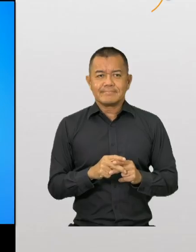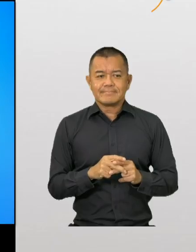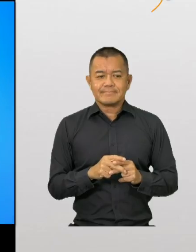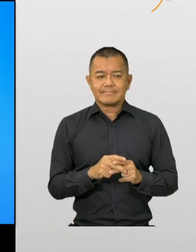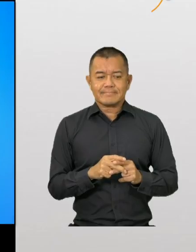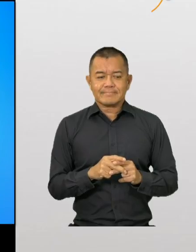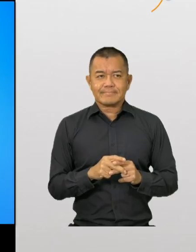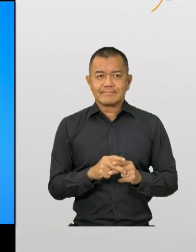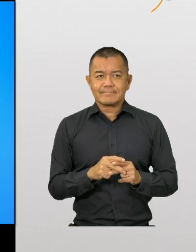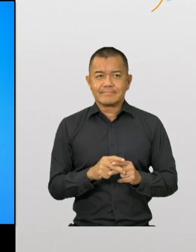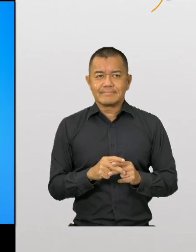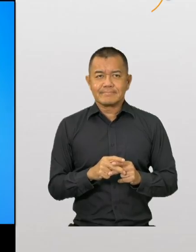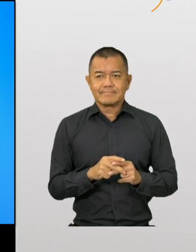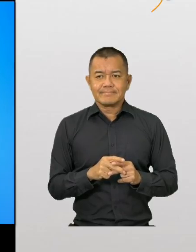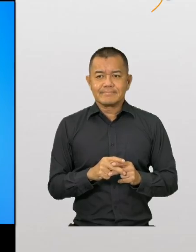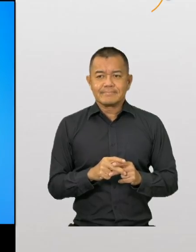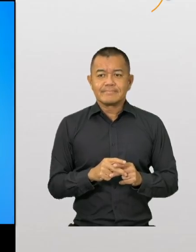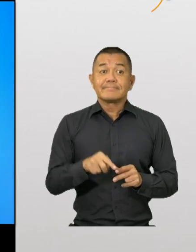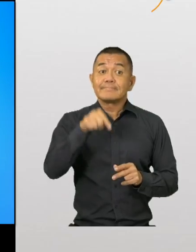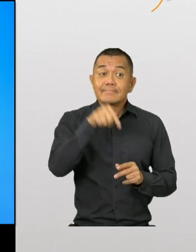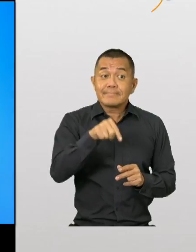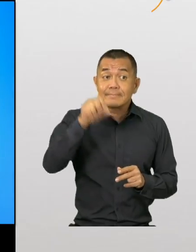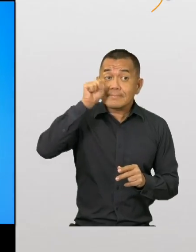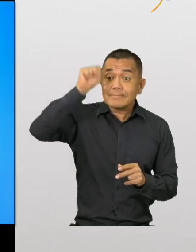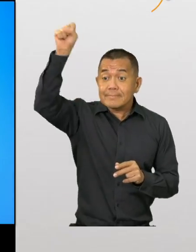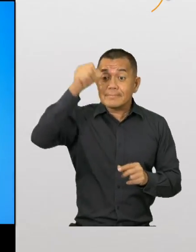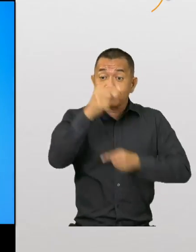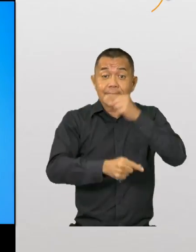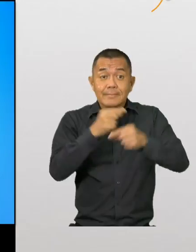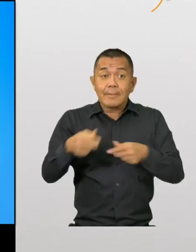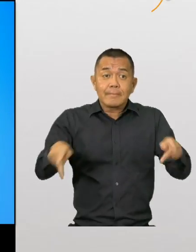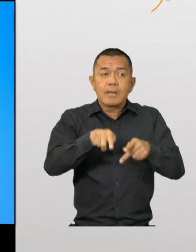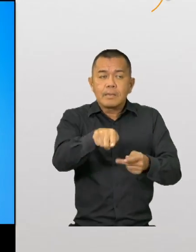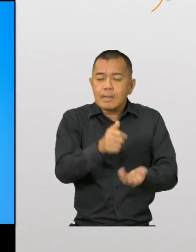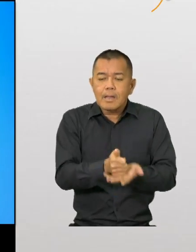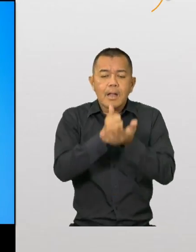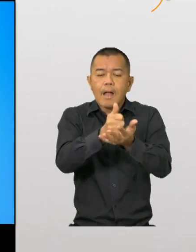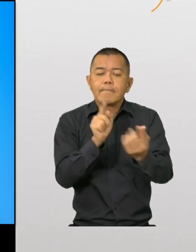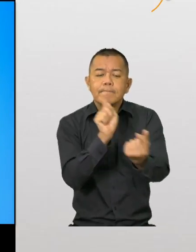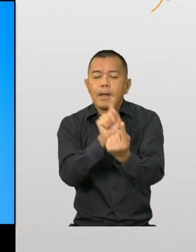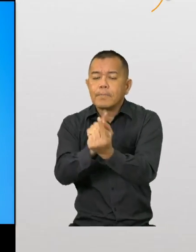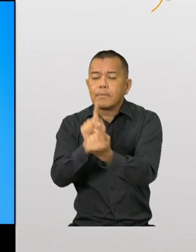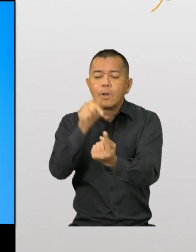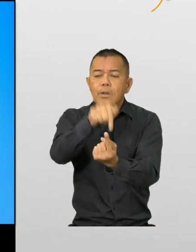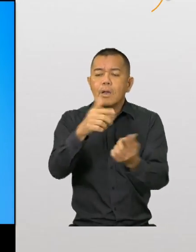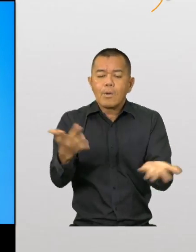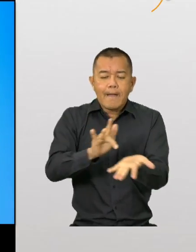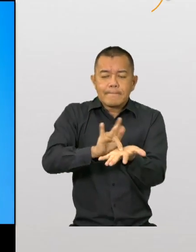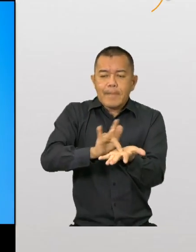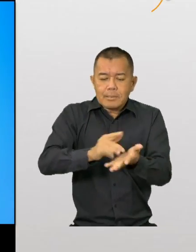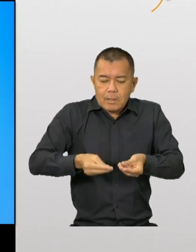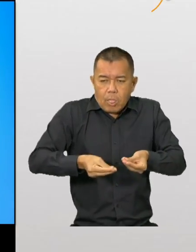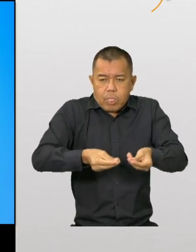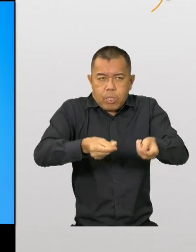The Merdeka generation package will help this group to meet their medical expenses. We'll announce